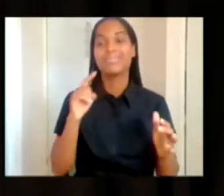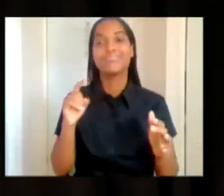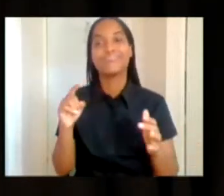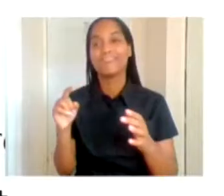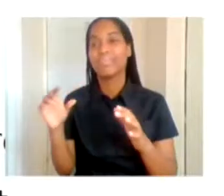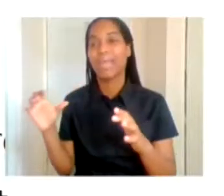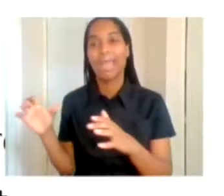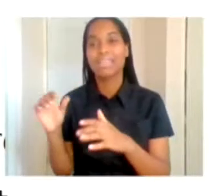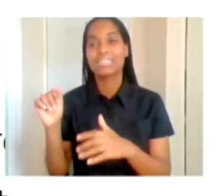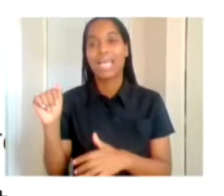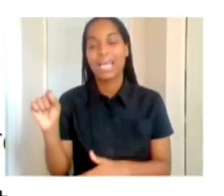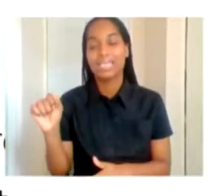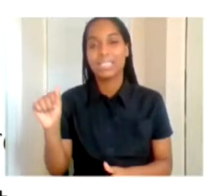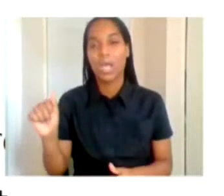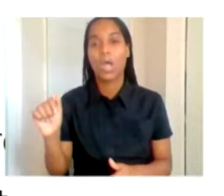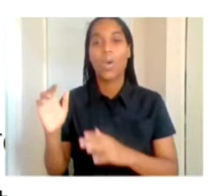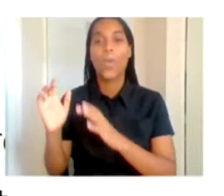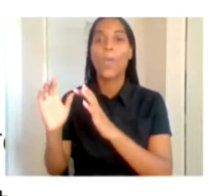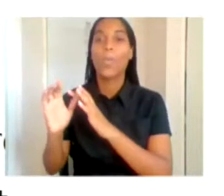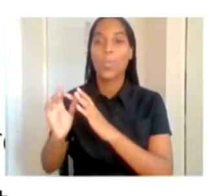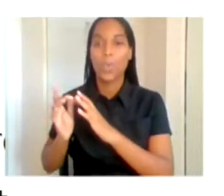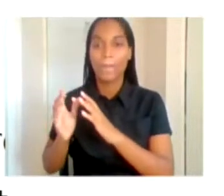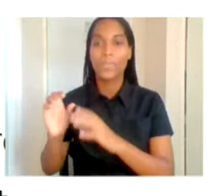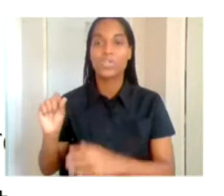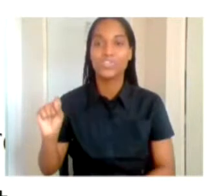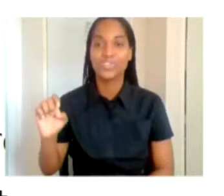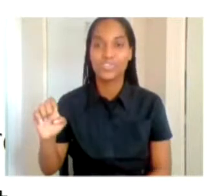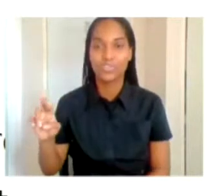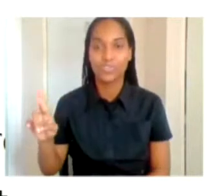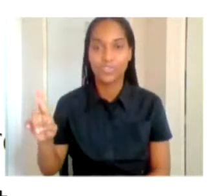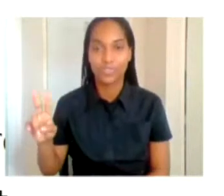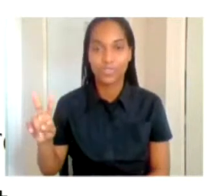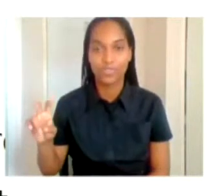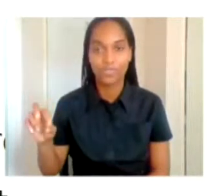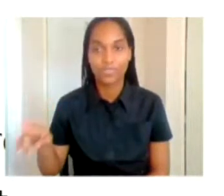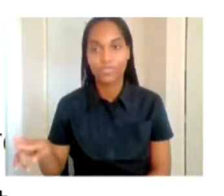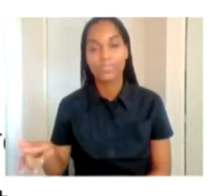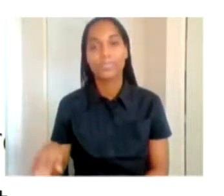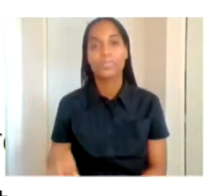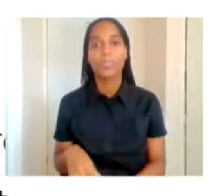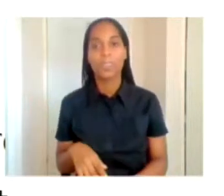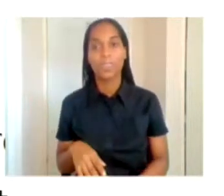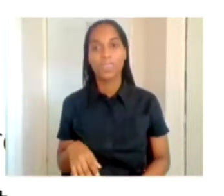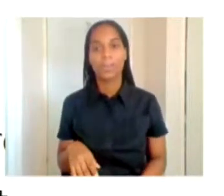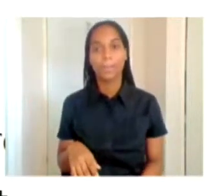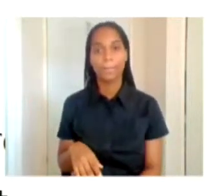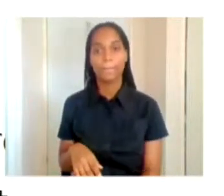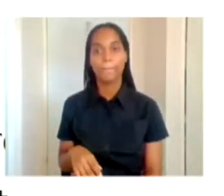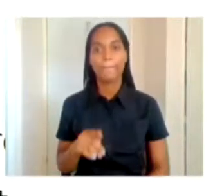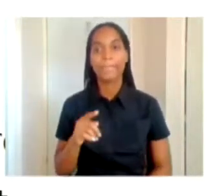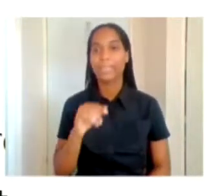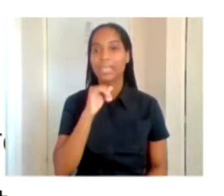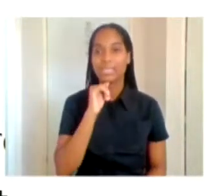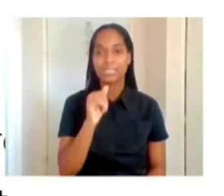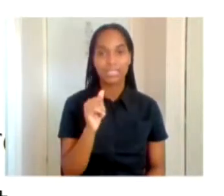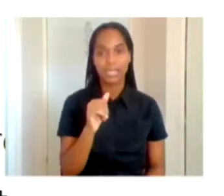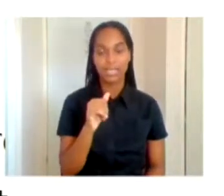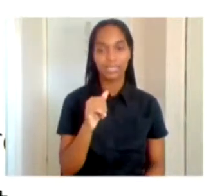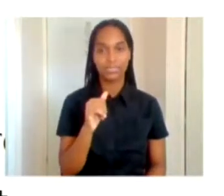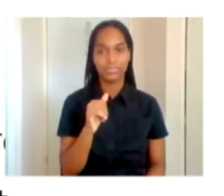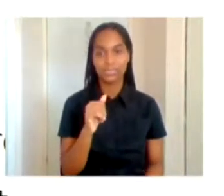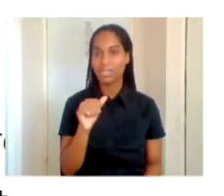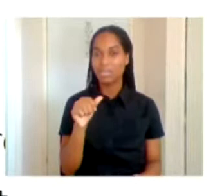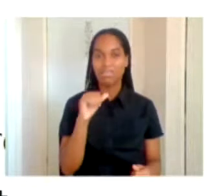what's happening. But also, because of that, we enable distributed receiver architecture. So there's not many on the market